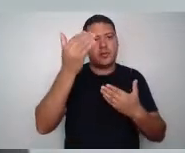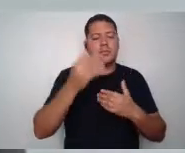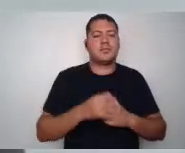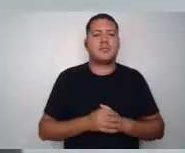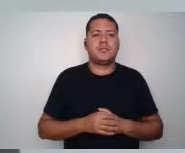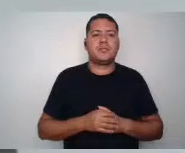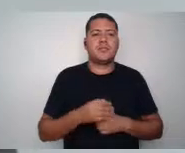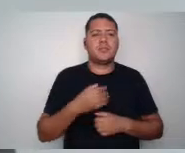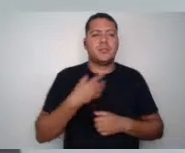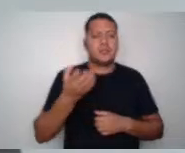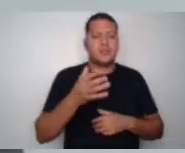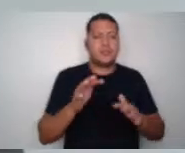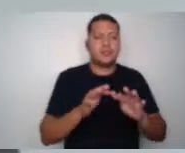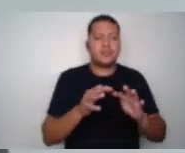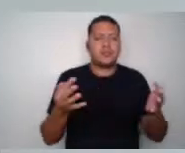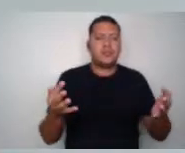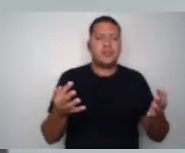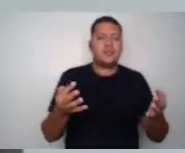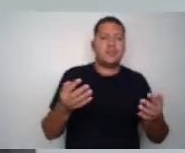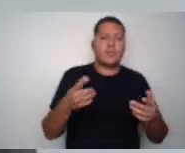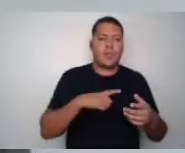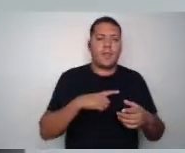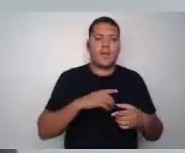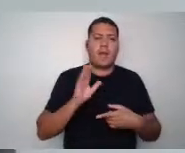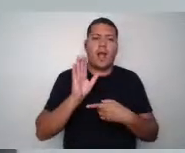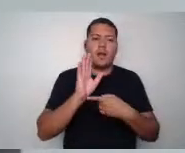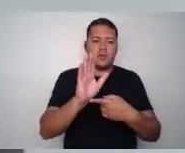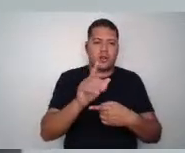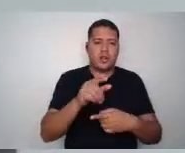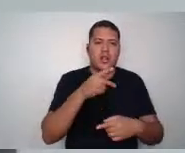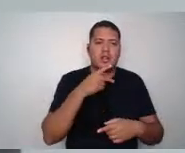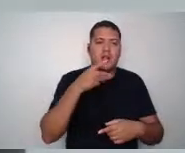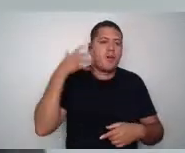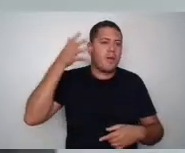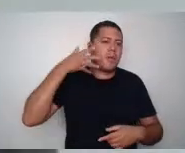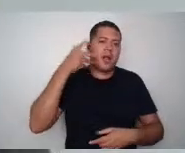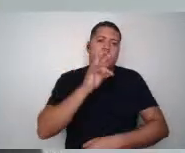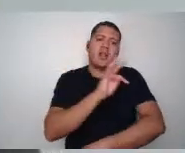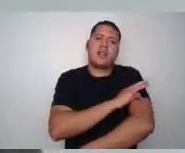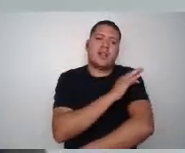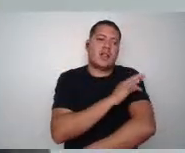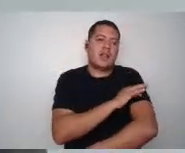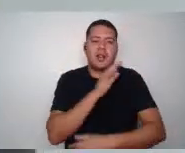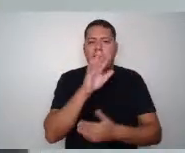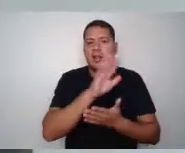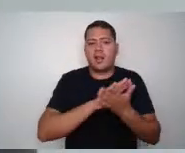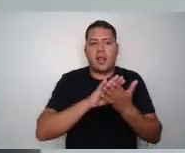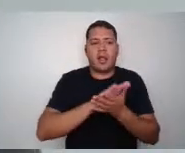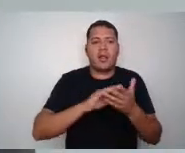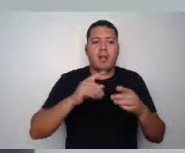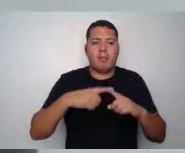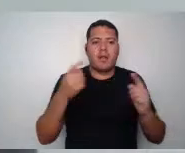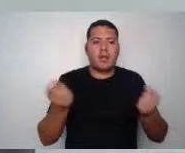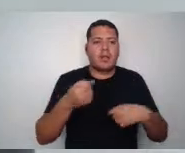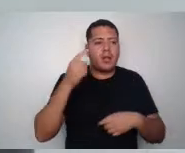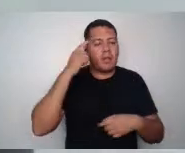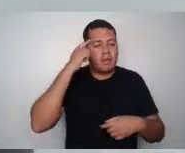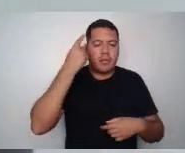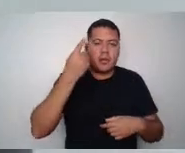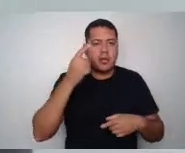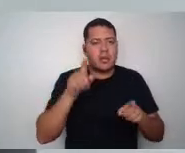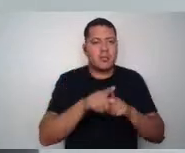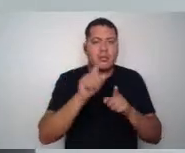very much. I humbly hope to have contributed with this speech, which wasn't technical. It